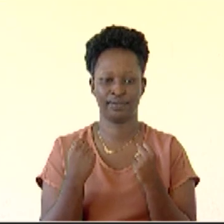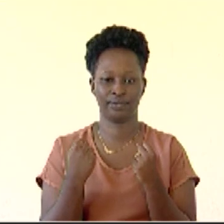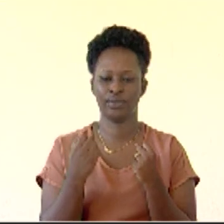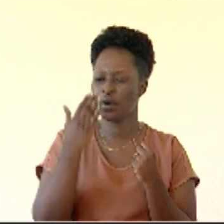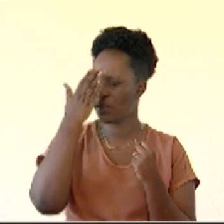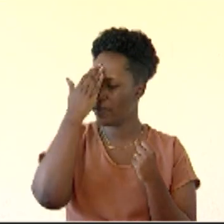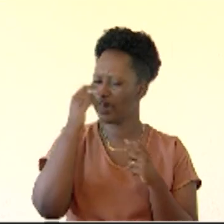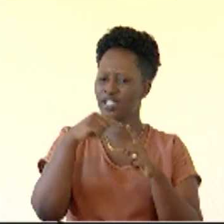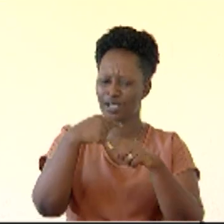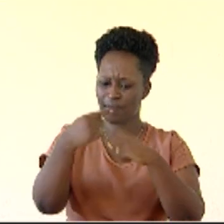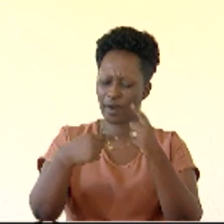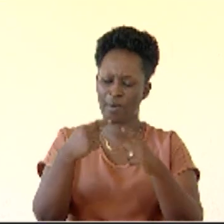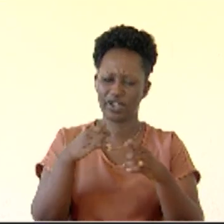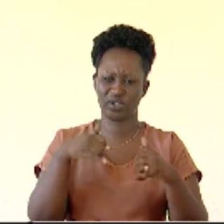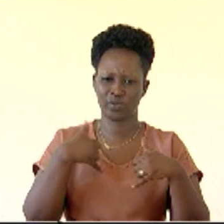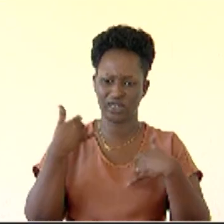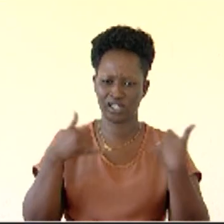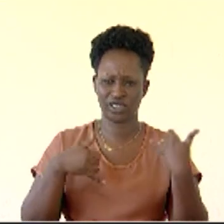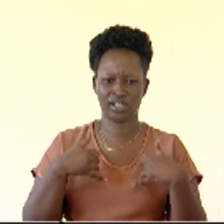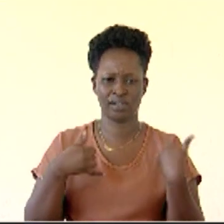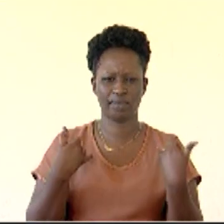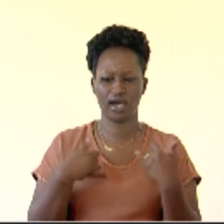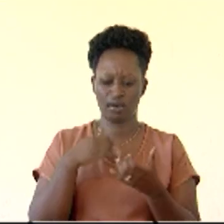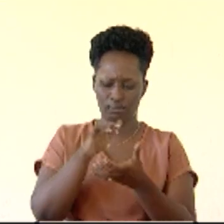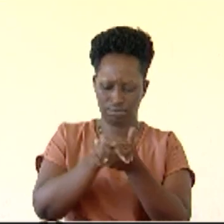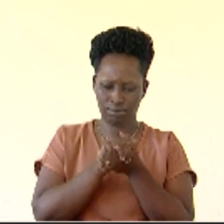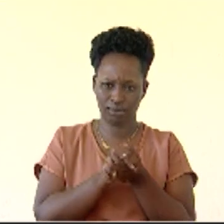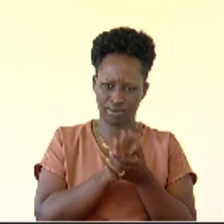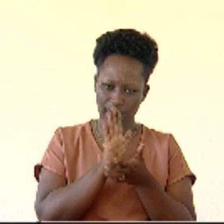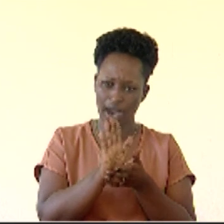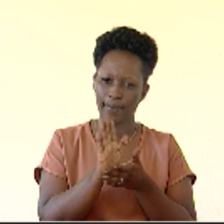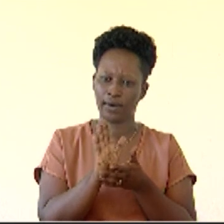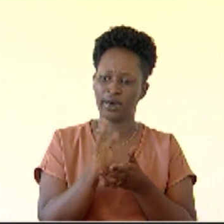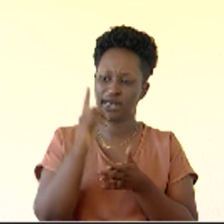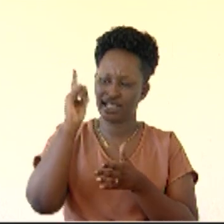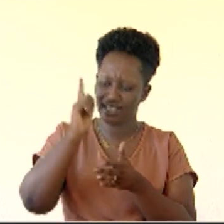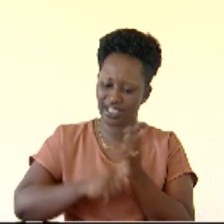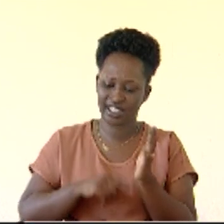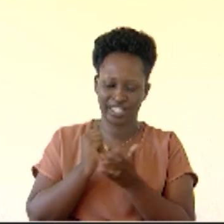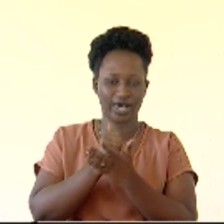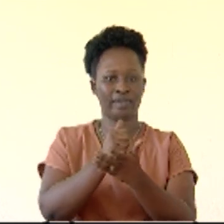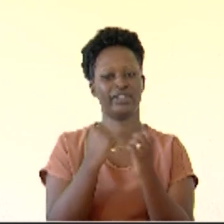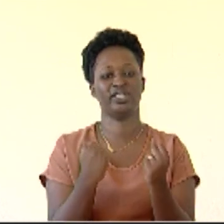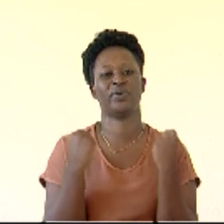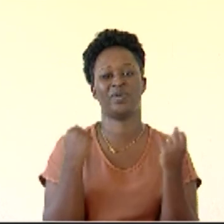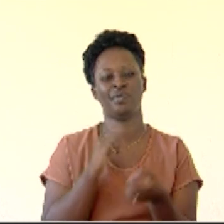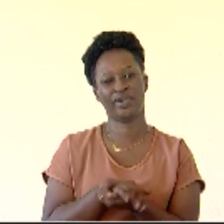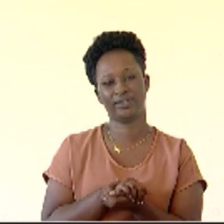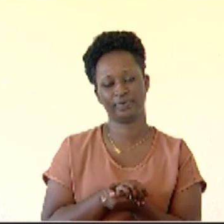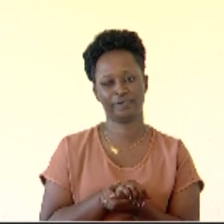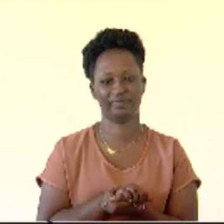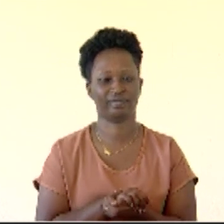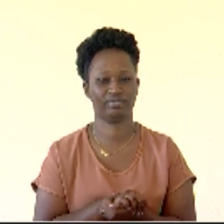They are recently celebrating 40 years in marriage. Suggest the reason why their relationship is